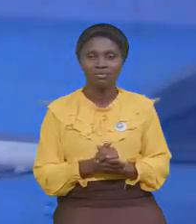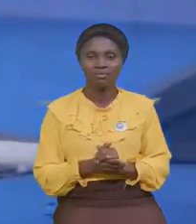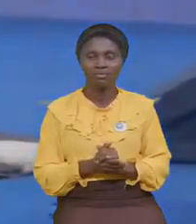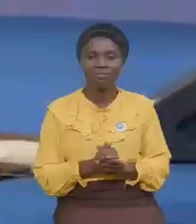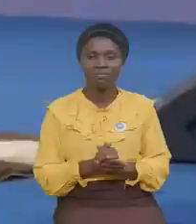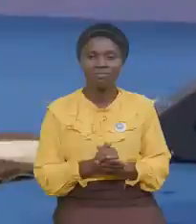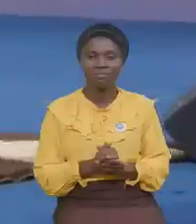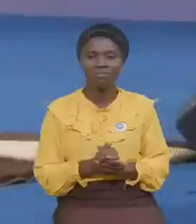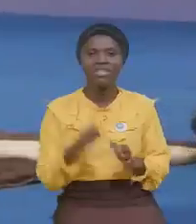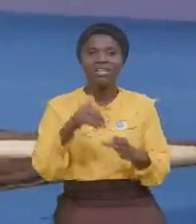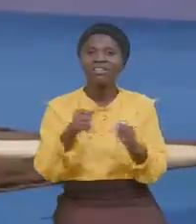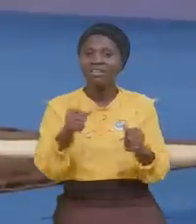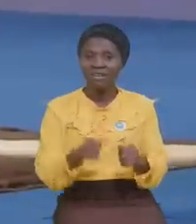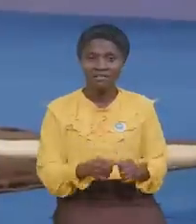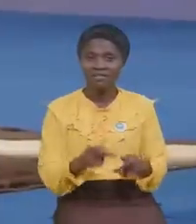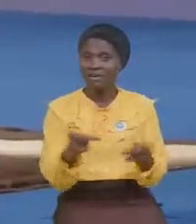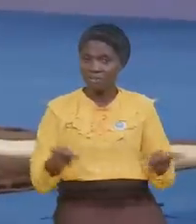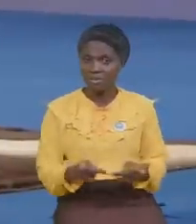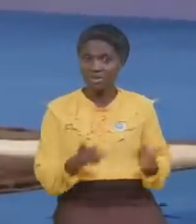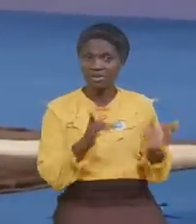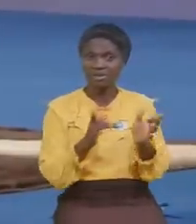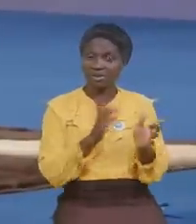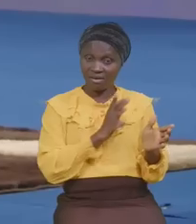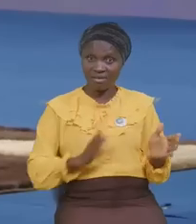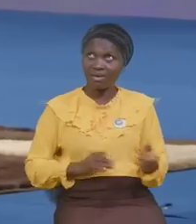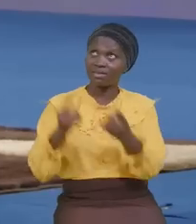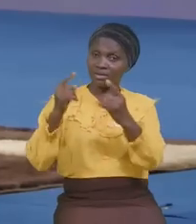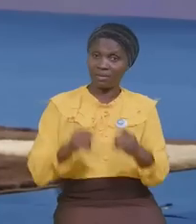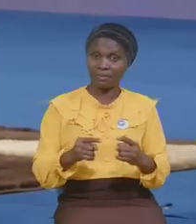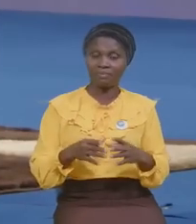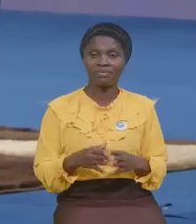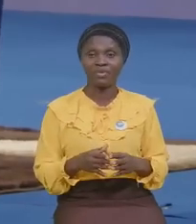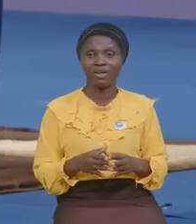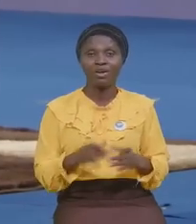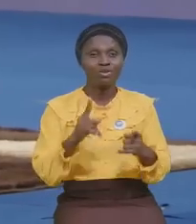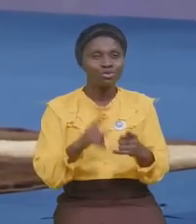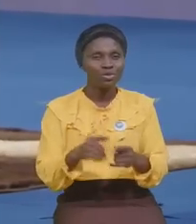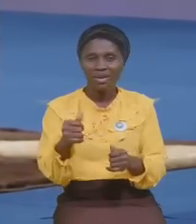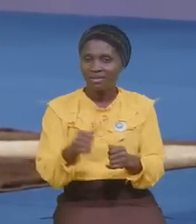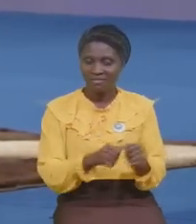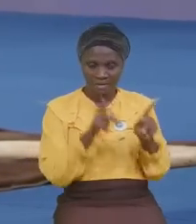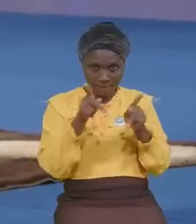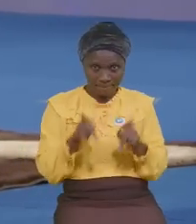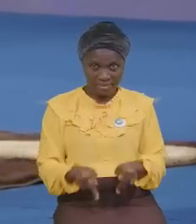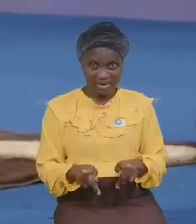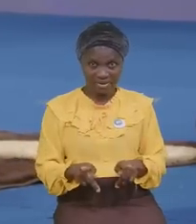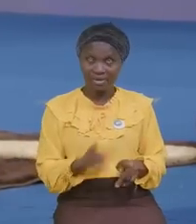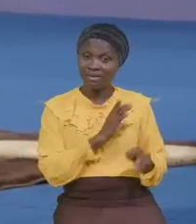In every place Christ came, to every person Christ